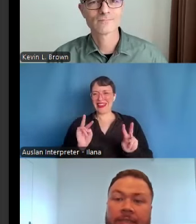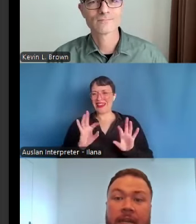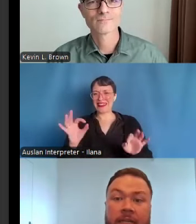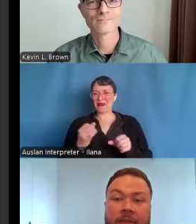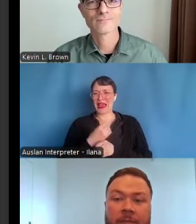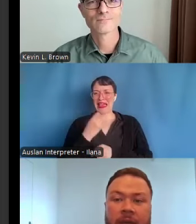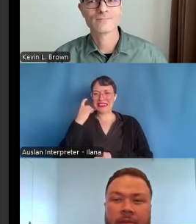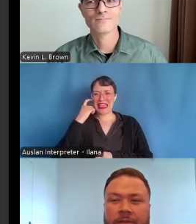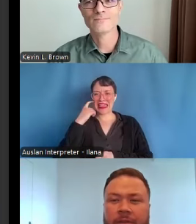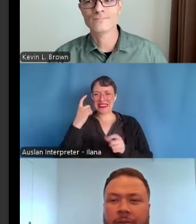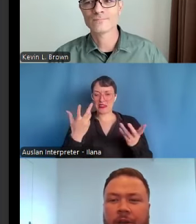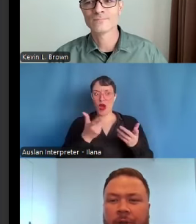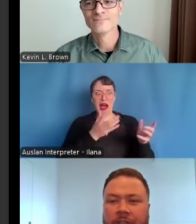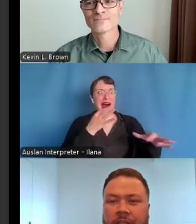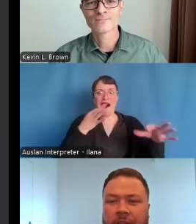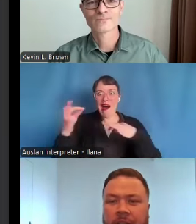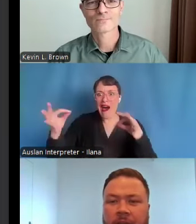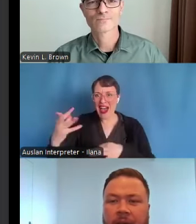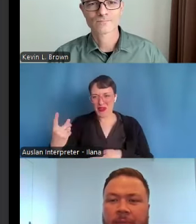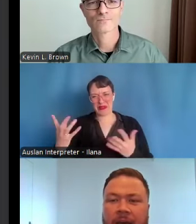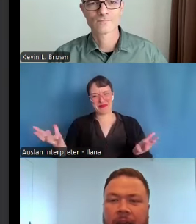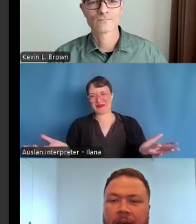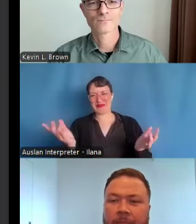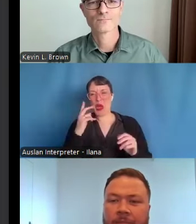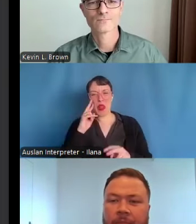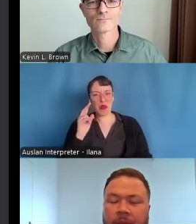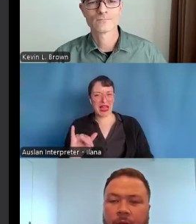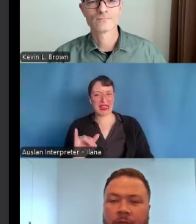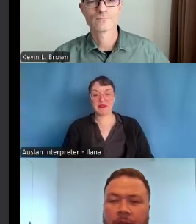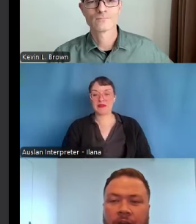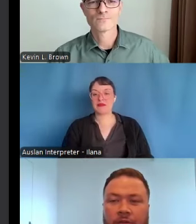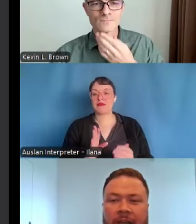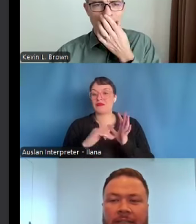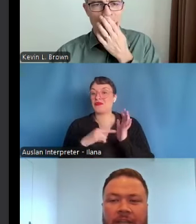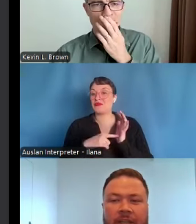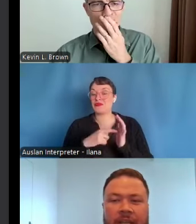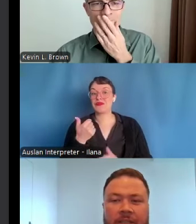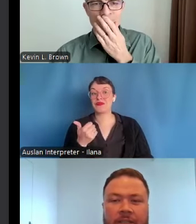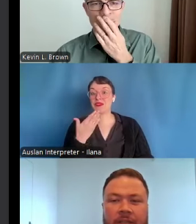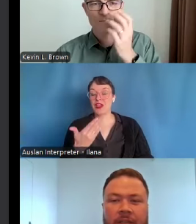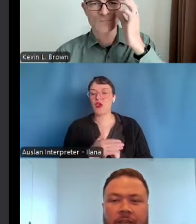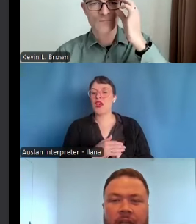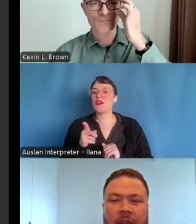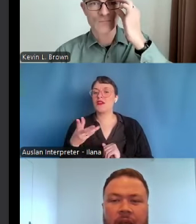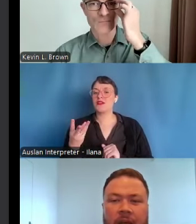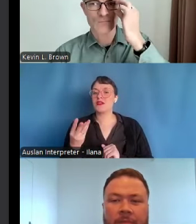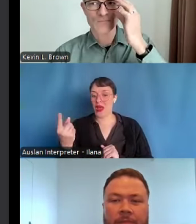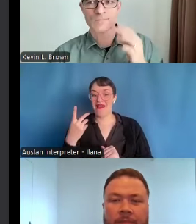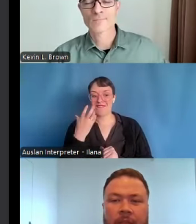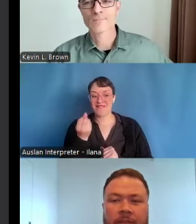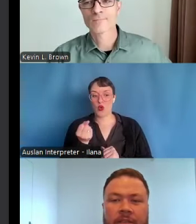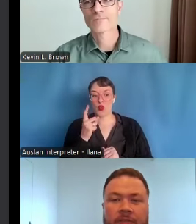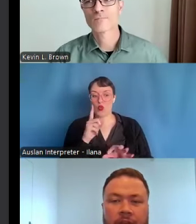in extending from that, there was also a question about whether or not an organization needs to